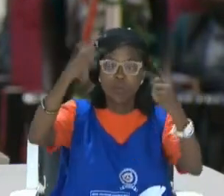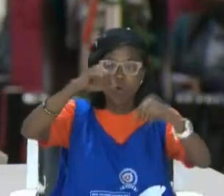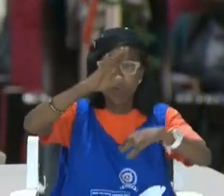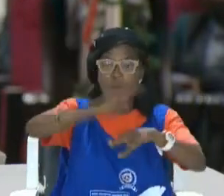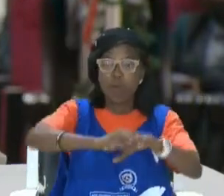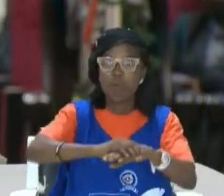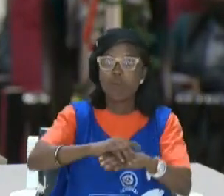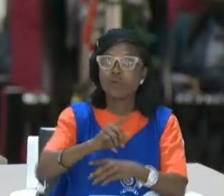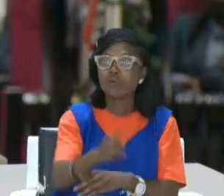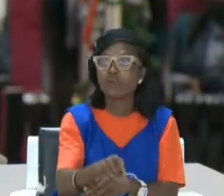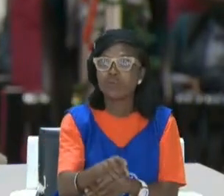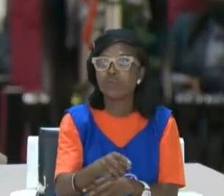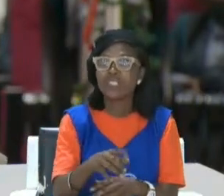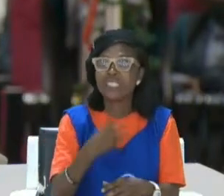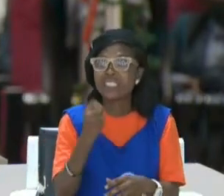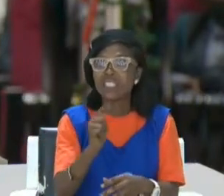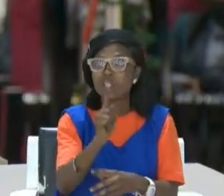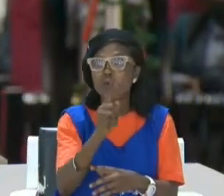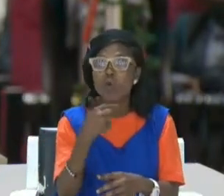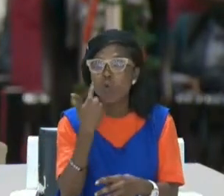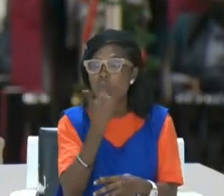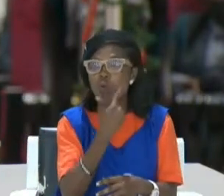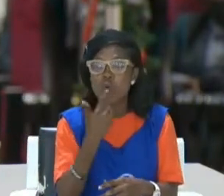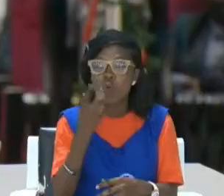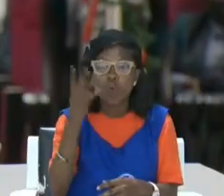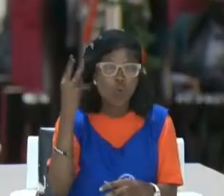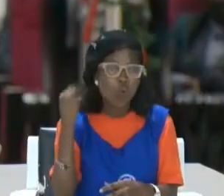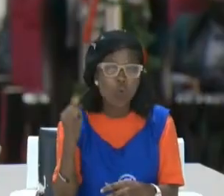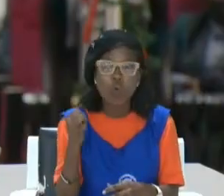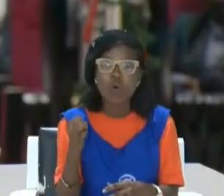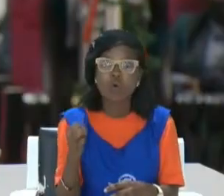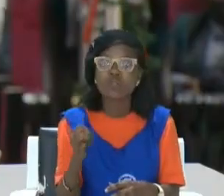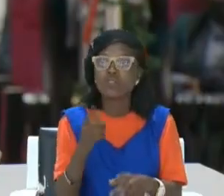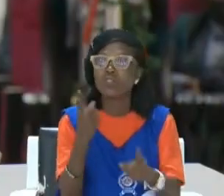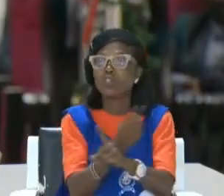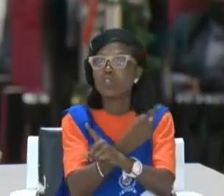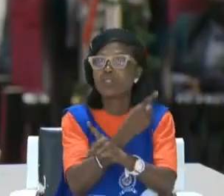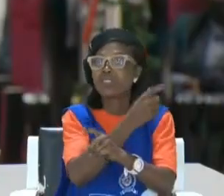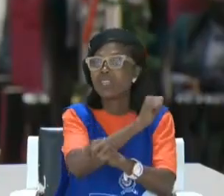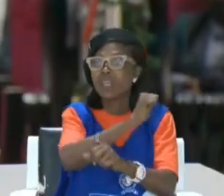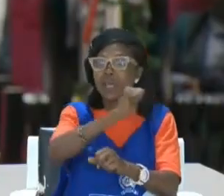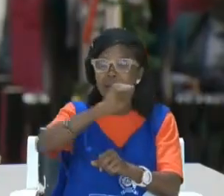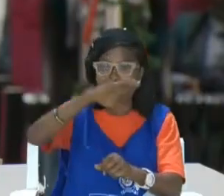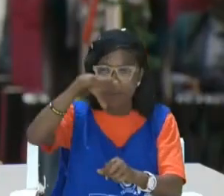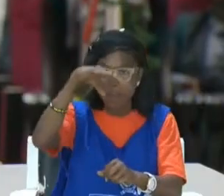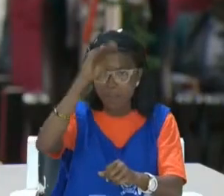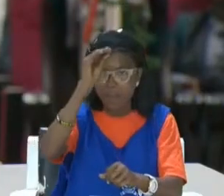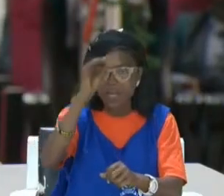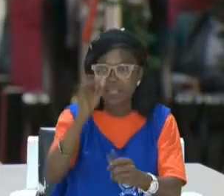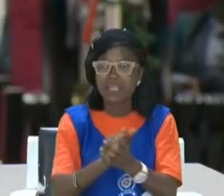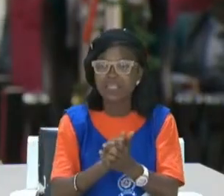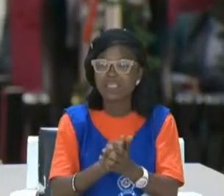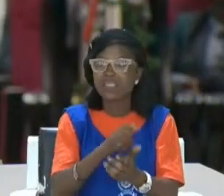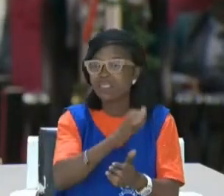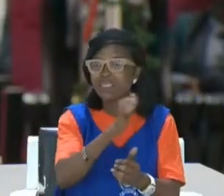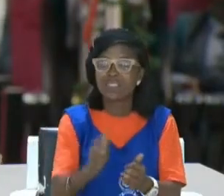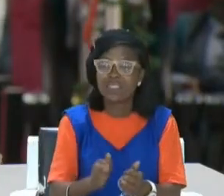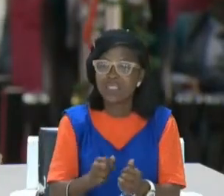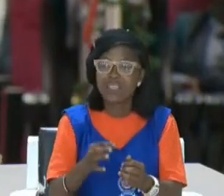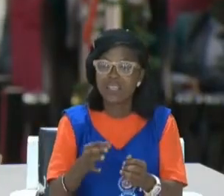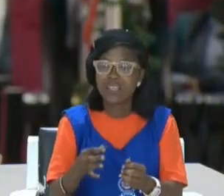The one who was an ordinary fisherman became somebody whose